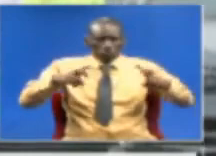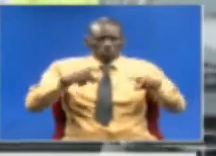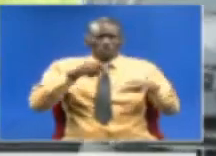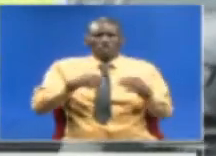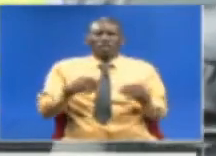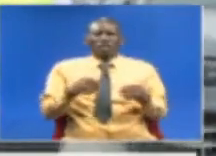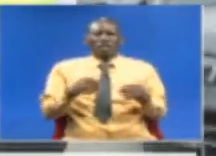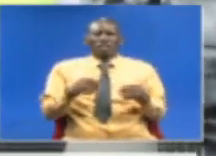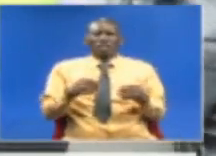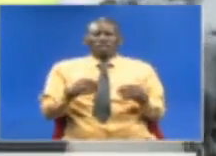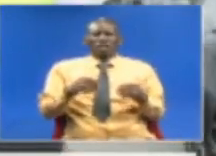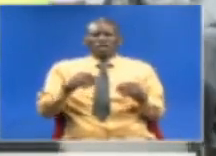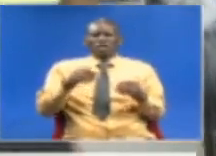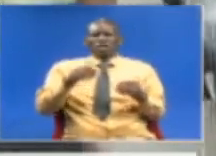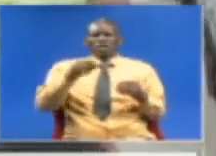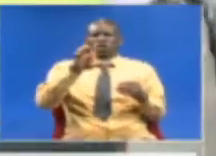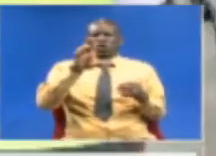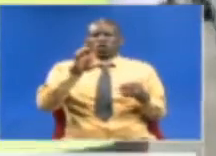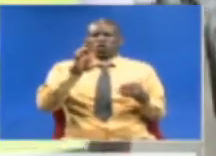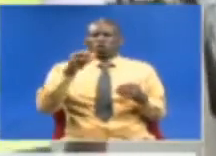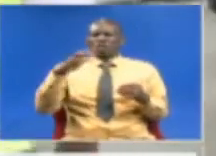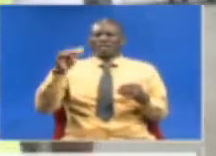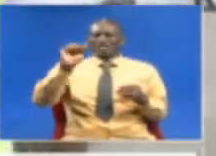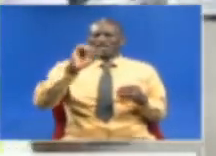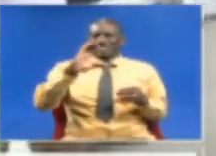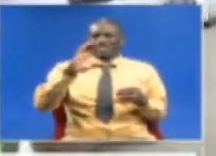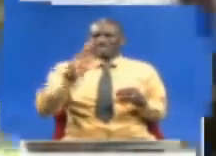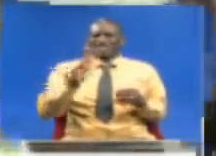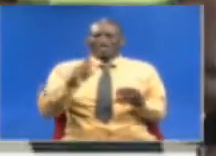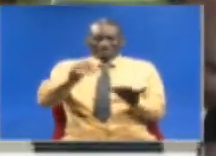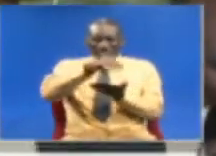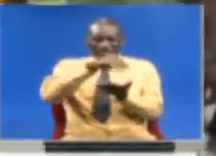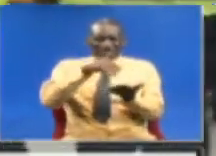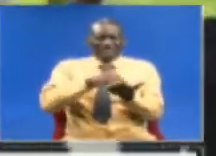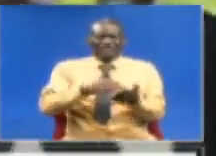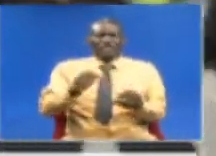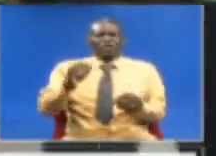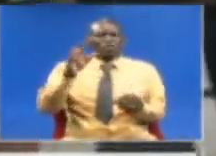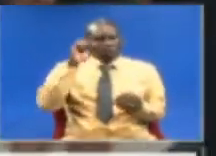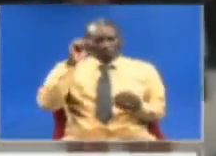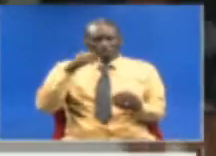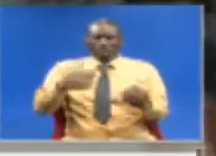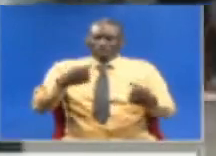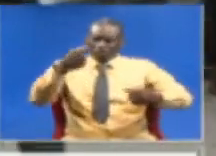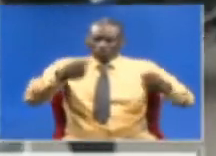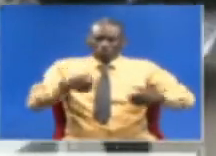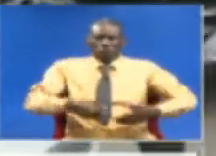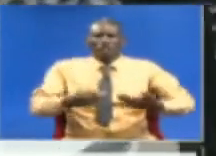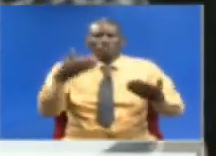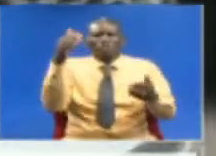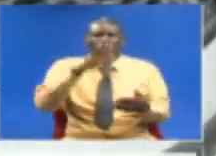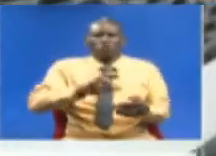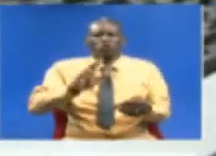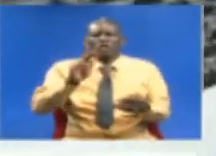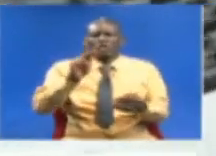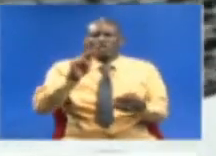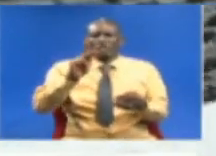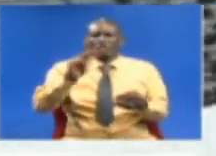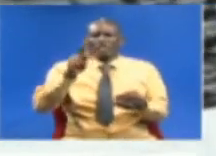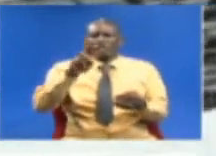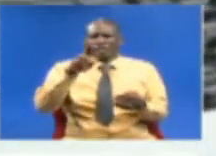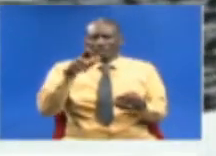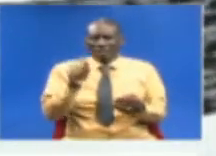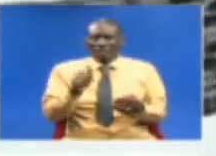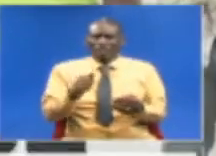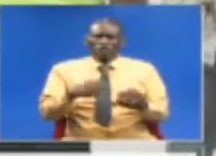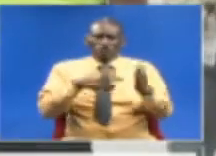Regional Logistics Center Container Freight Station in Mombasa. The impounded vehicle was handed over to the Kenya Revenue Authority, marking